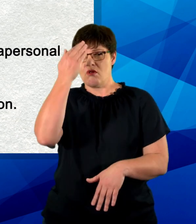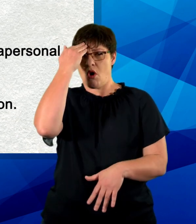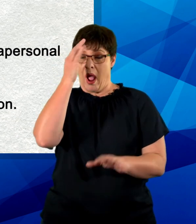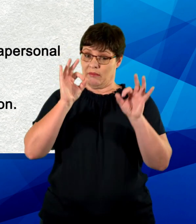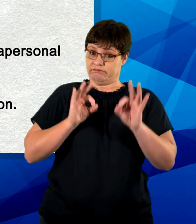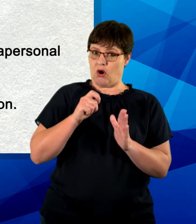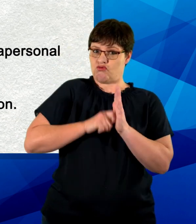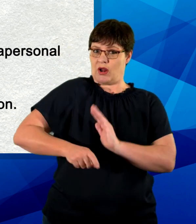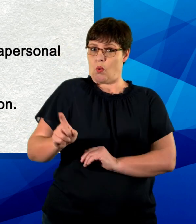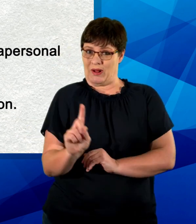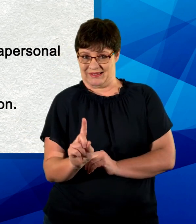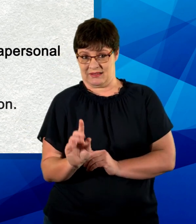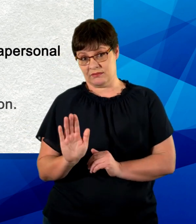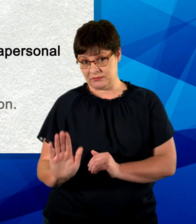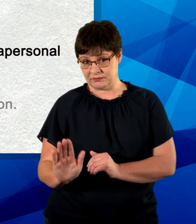write about.